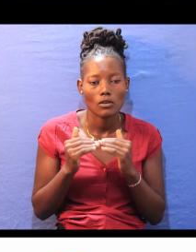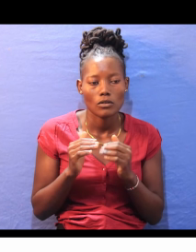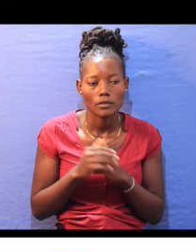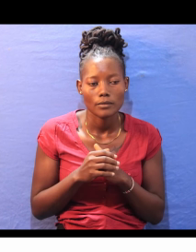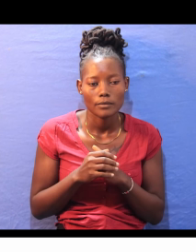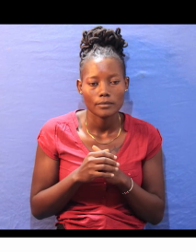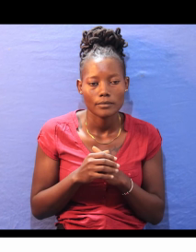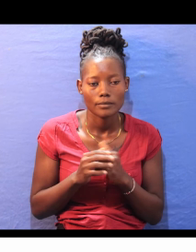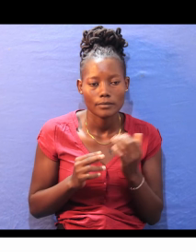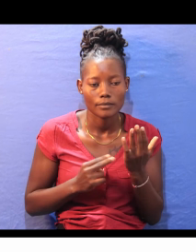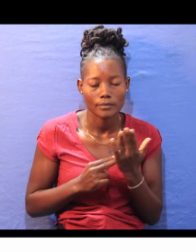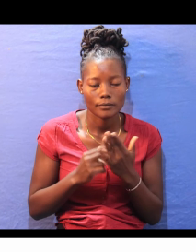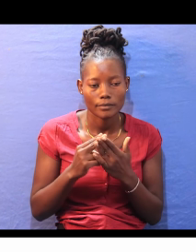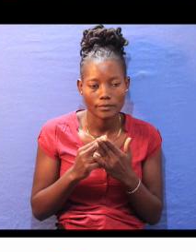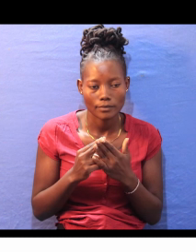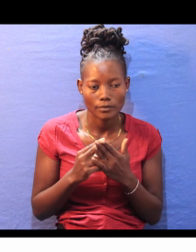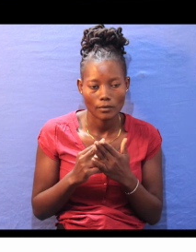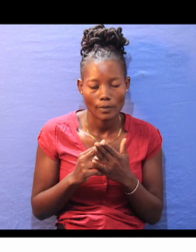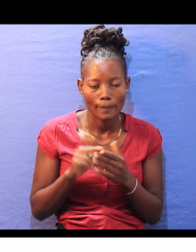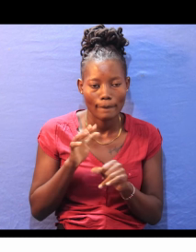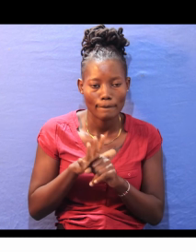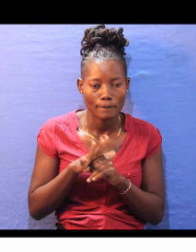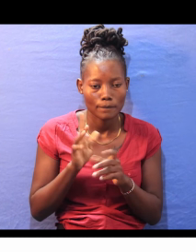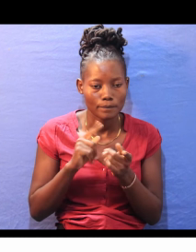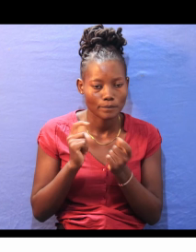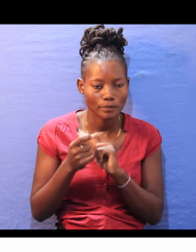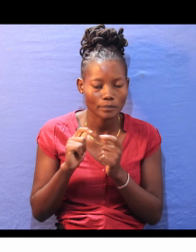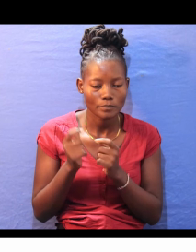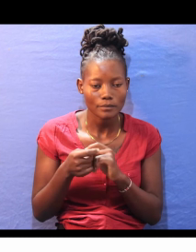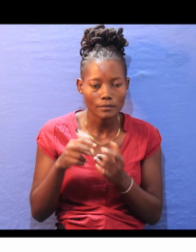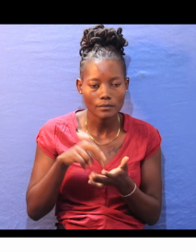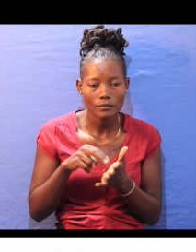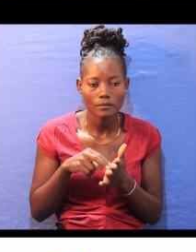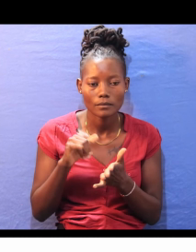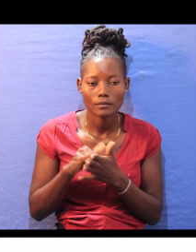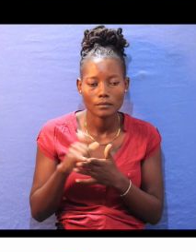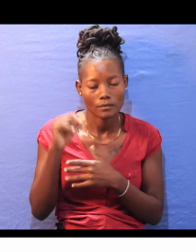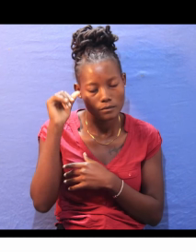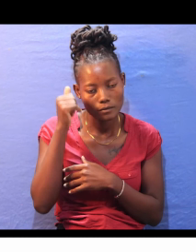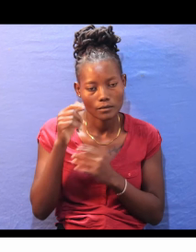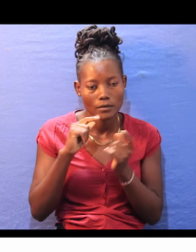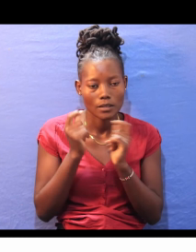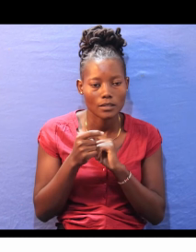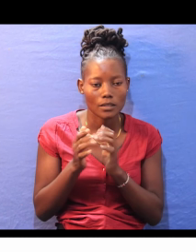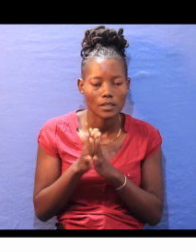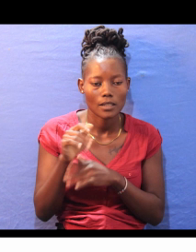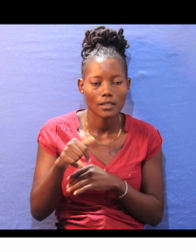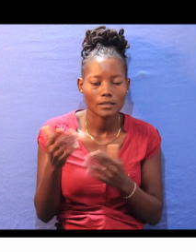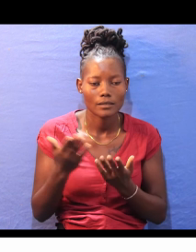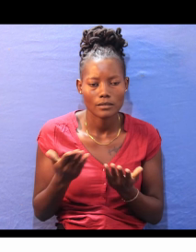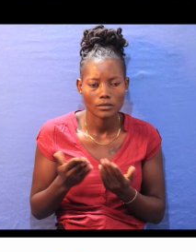Once we progress past the advanced intermediate stage, we're going to move to an advanced elite stage. And this is